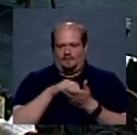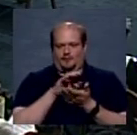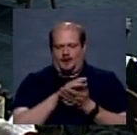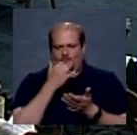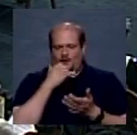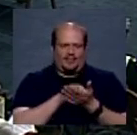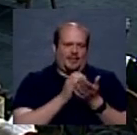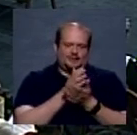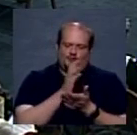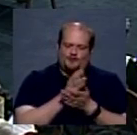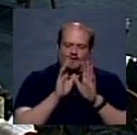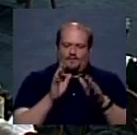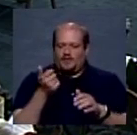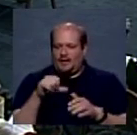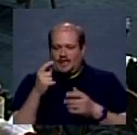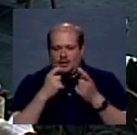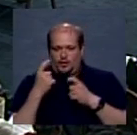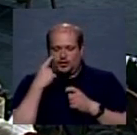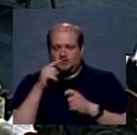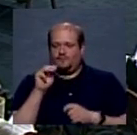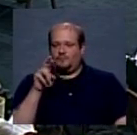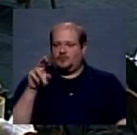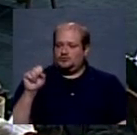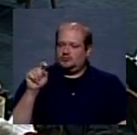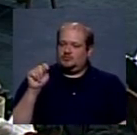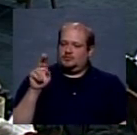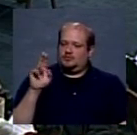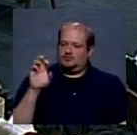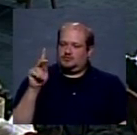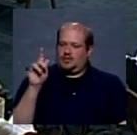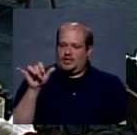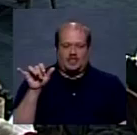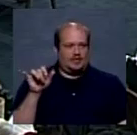That's okay. Are there any questions for Mr. Stuckey?